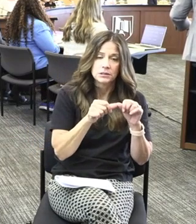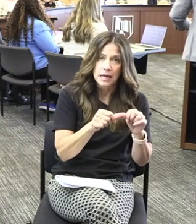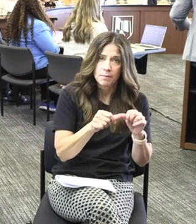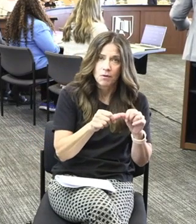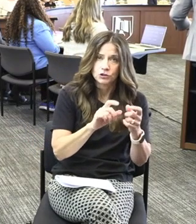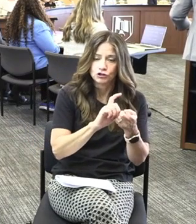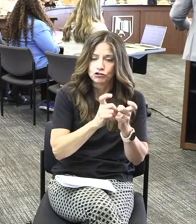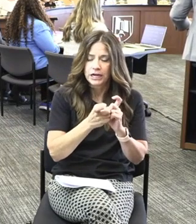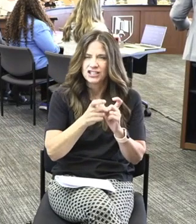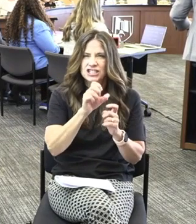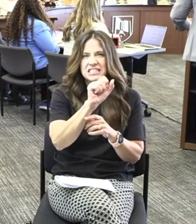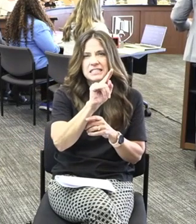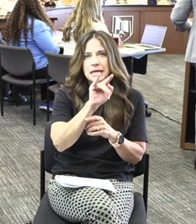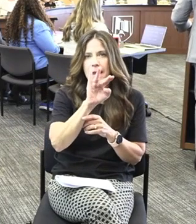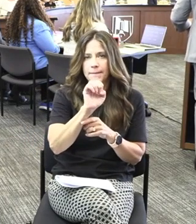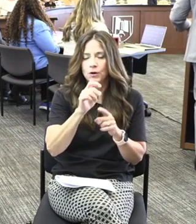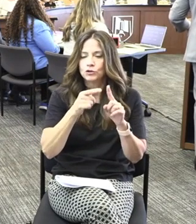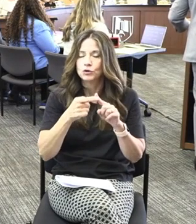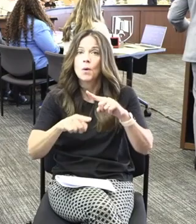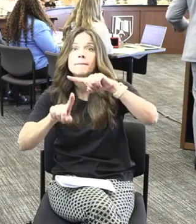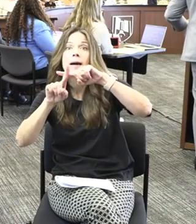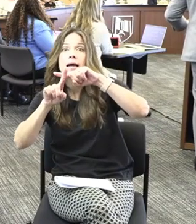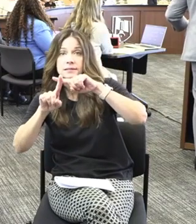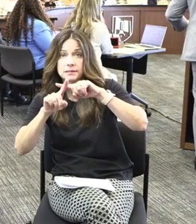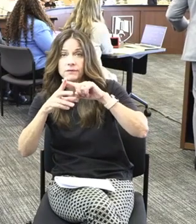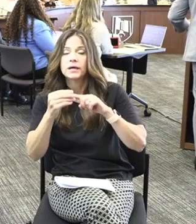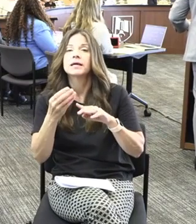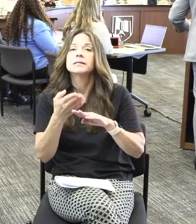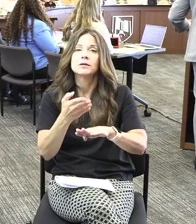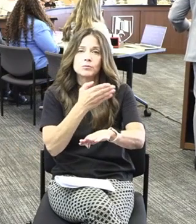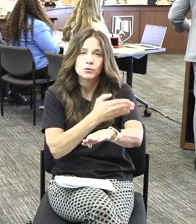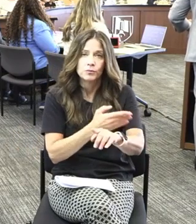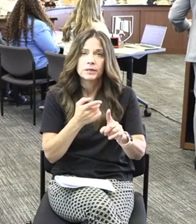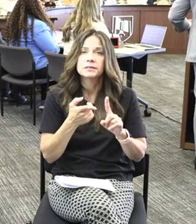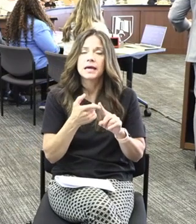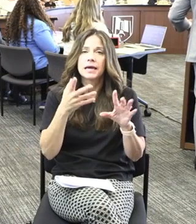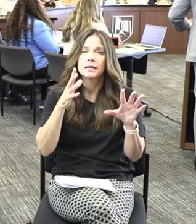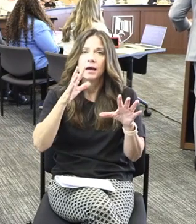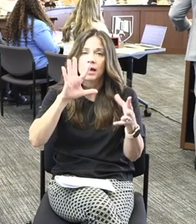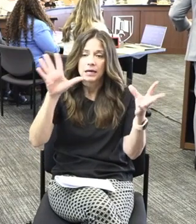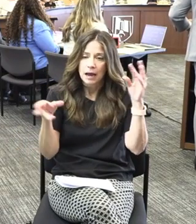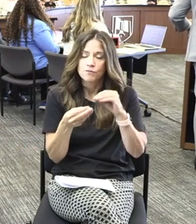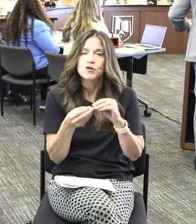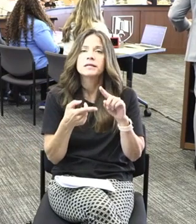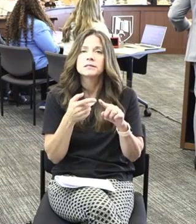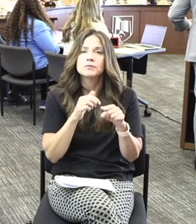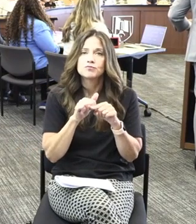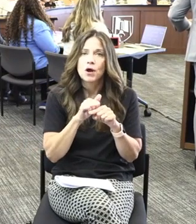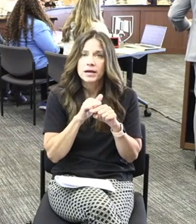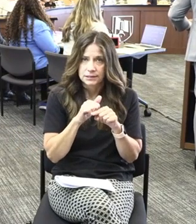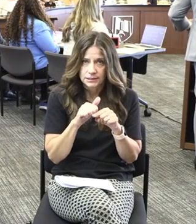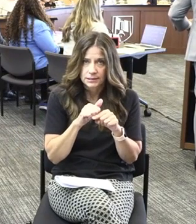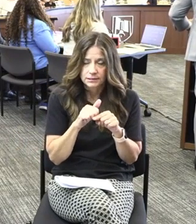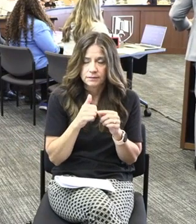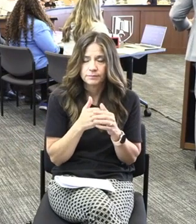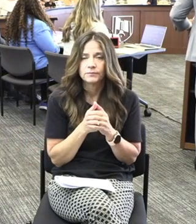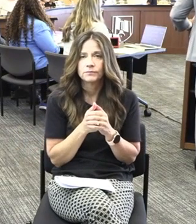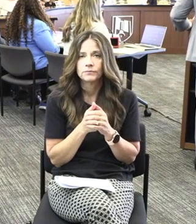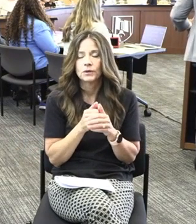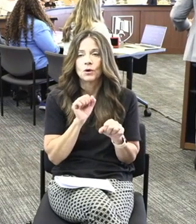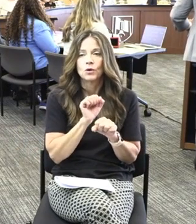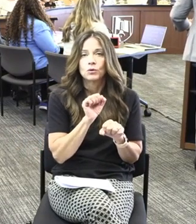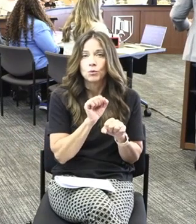positive, citing the college's steady financial improvements and comprehensive planning practices. The